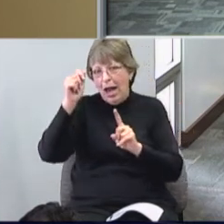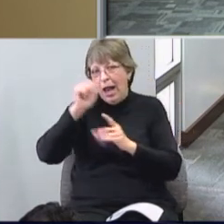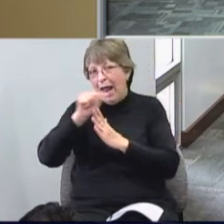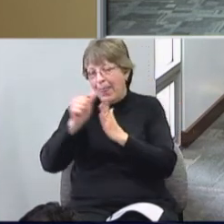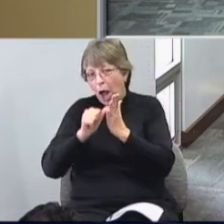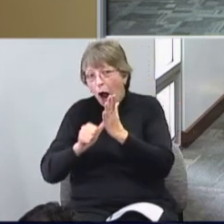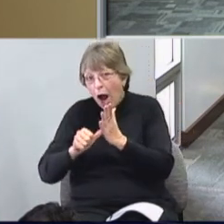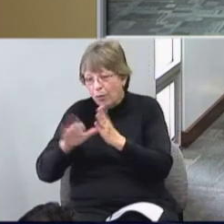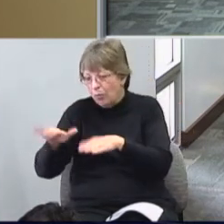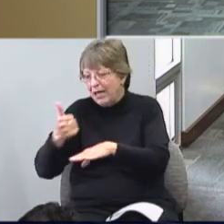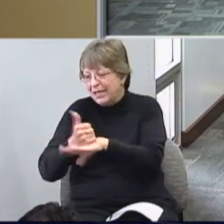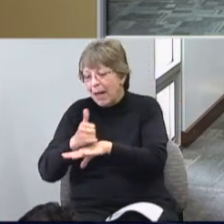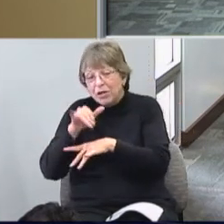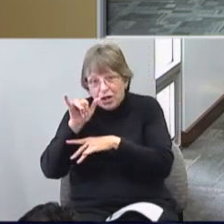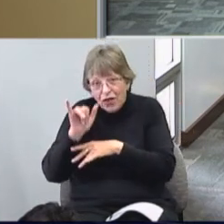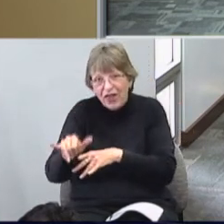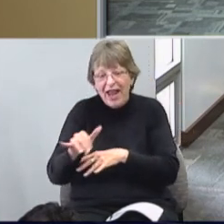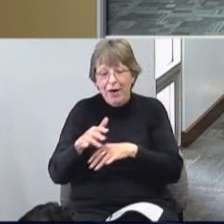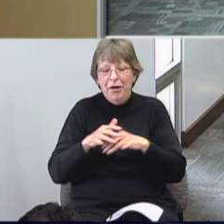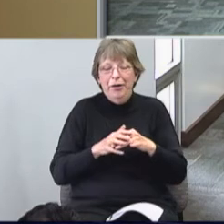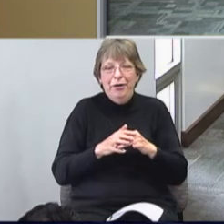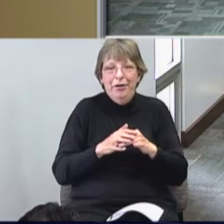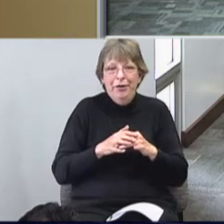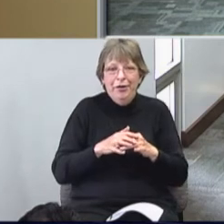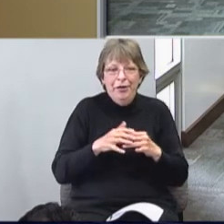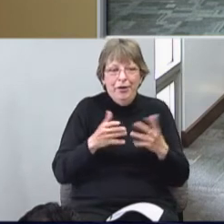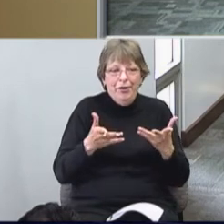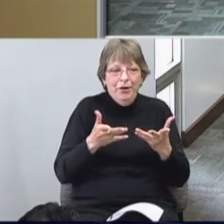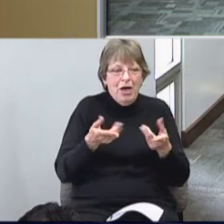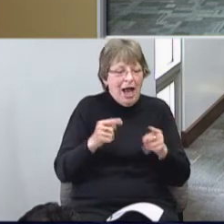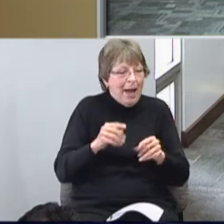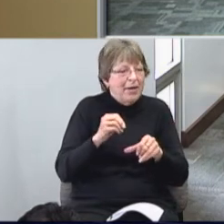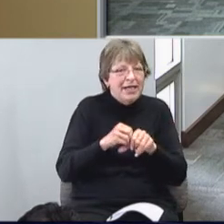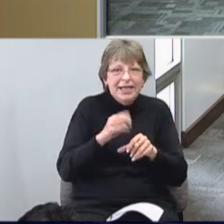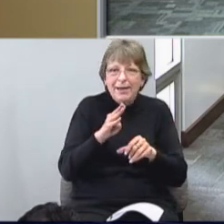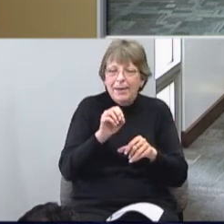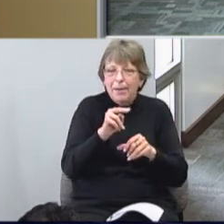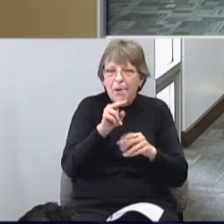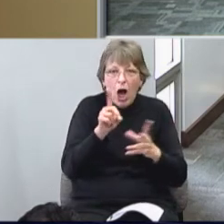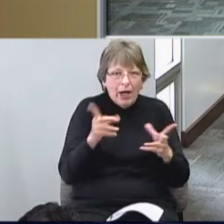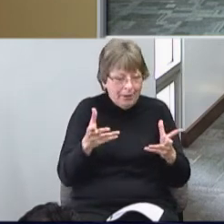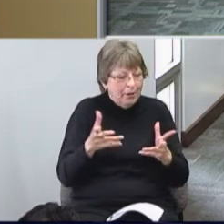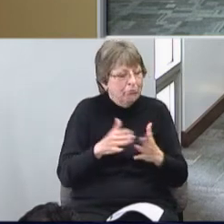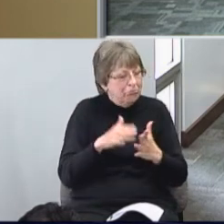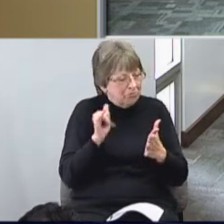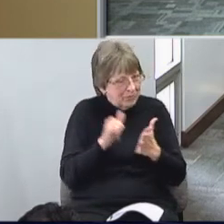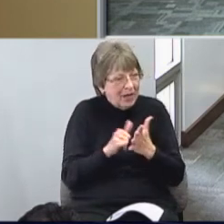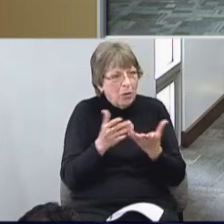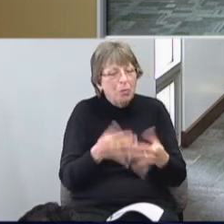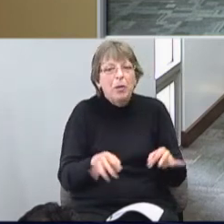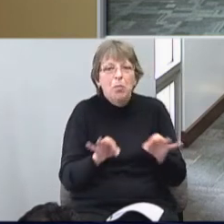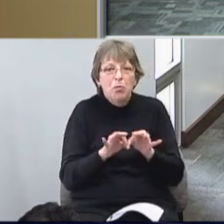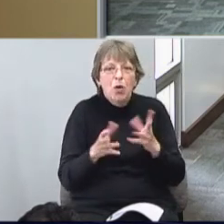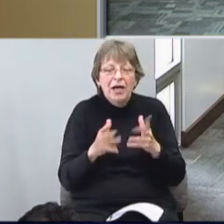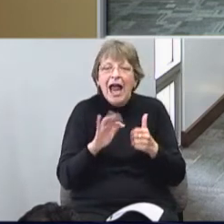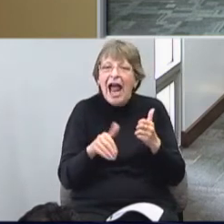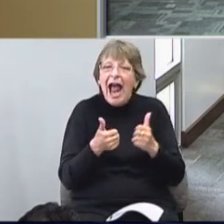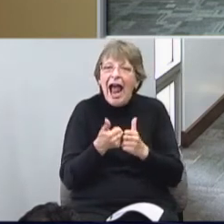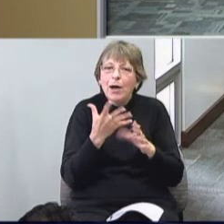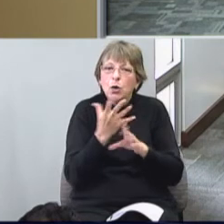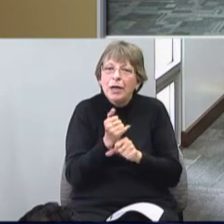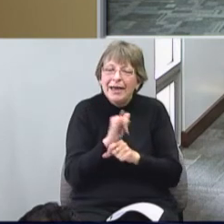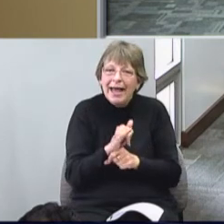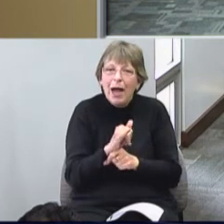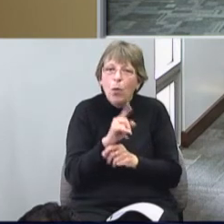is written broadly enough. I don't know. These are the kinds of things that we have to hammer out with our bond counsel. How do you get